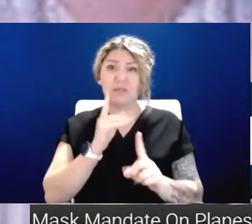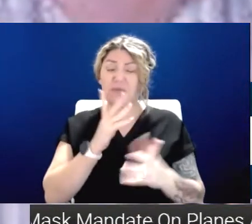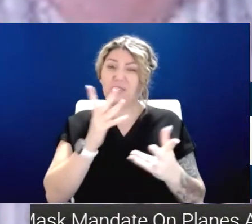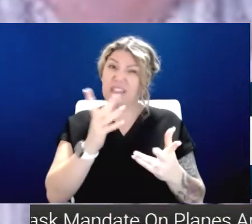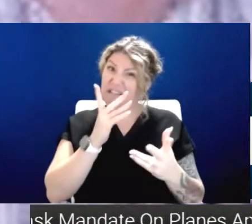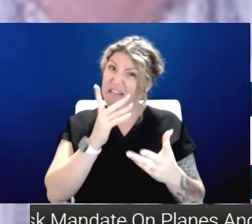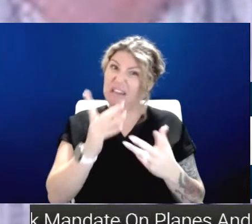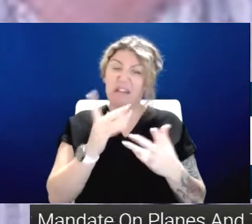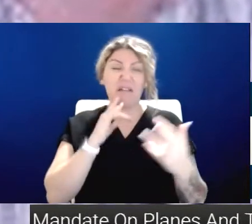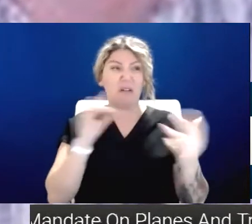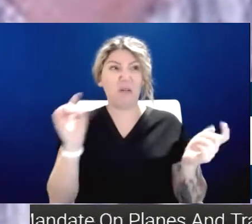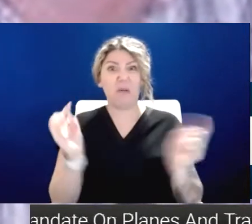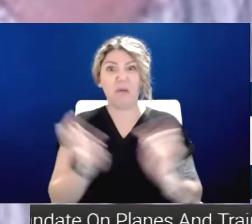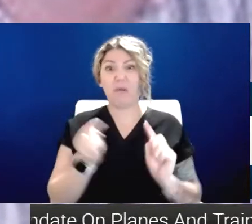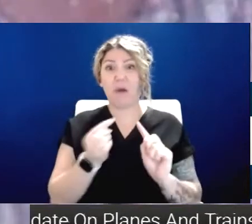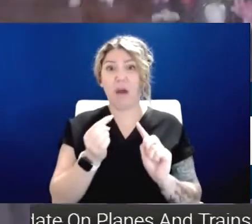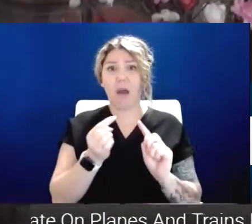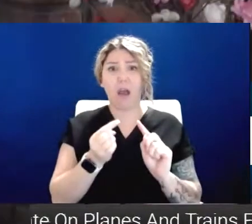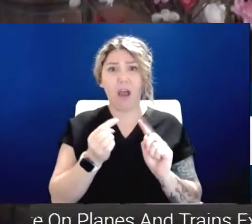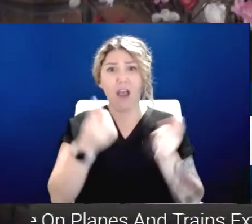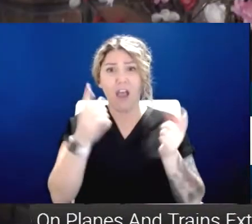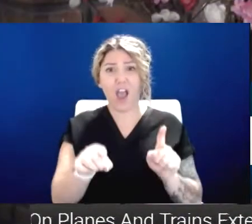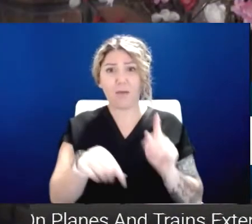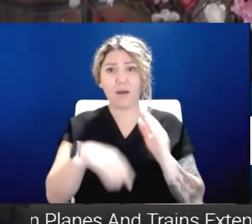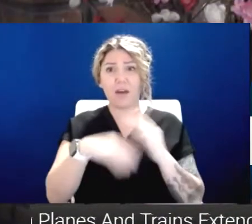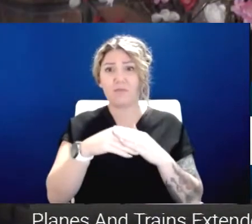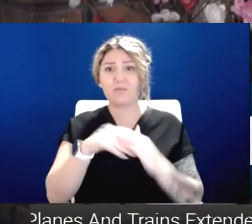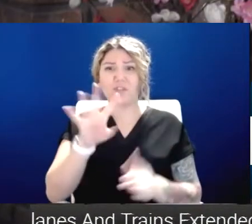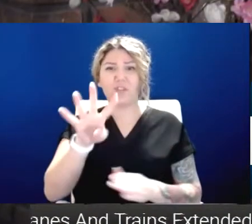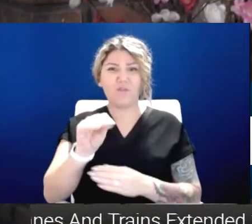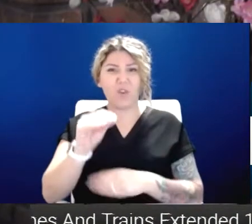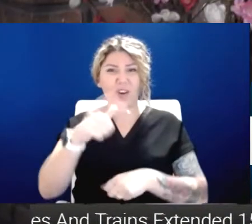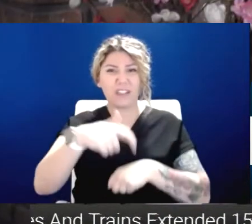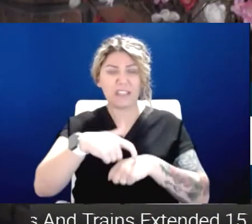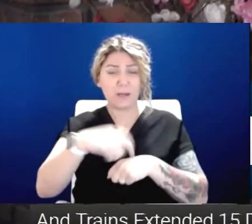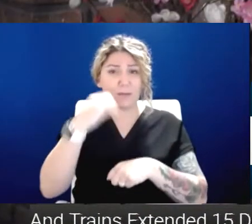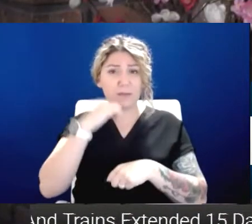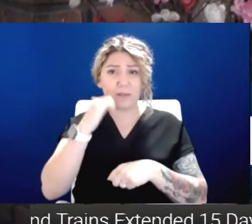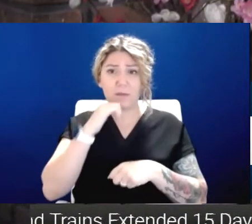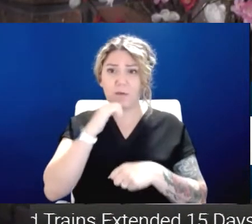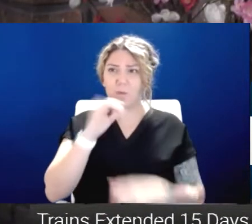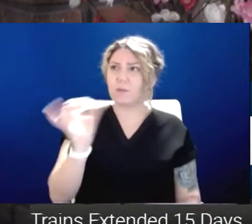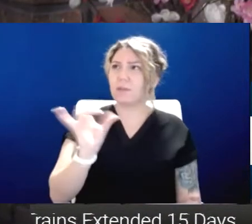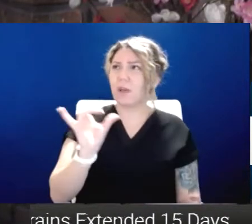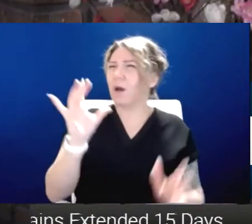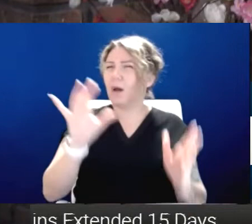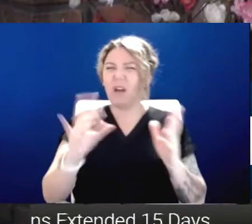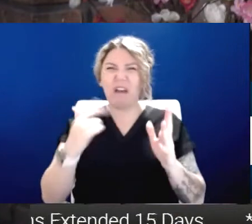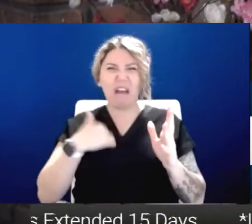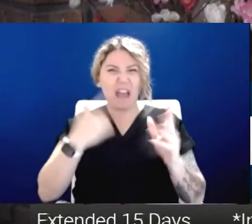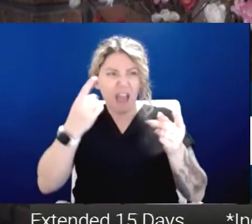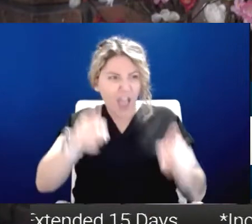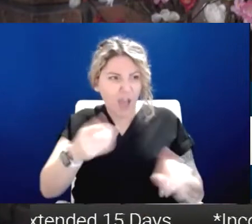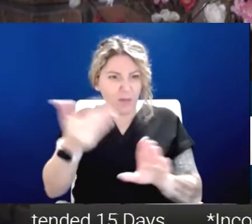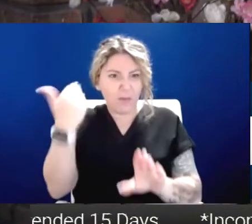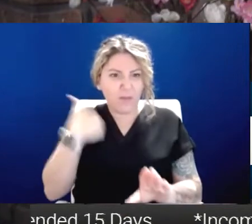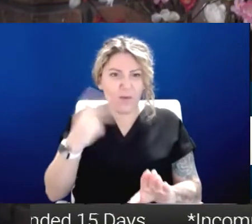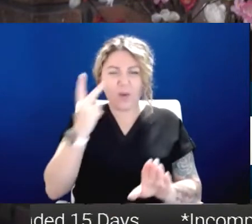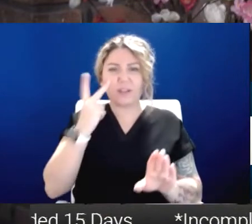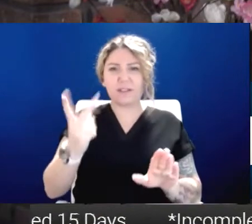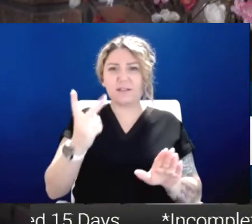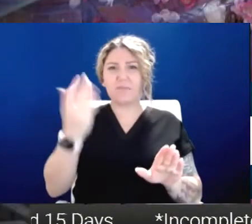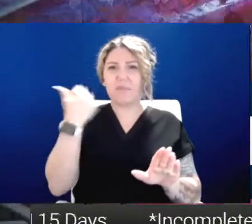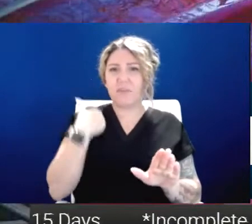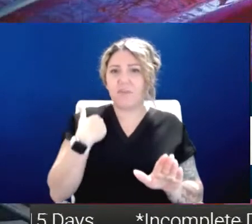endured up to 40 times a day. So it was like an aura, like a deja vu moment. Like you'd been somewhere before, you'd seen something before, and you just kind of